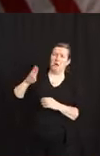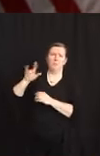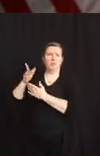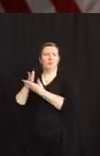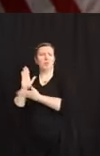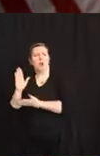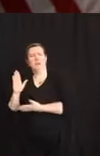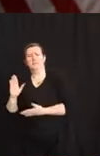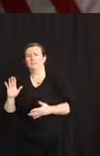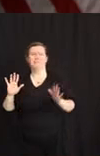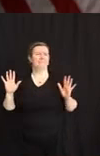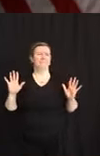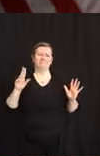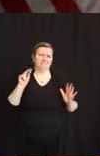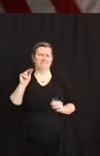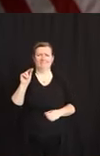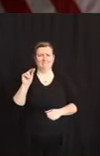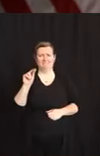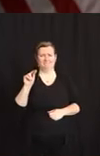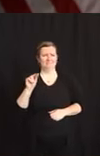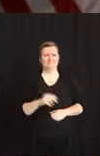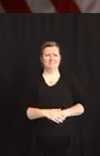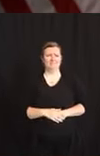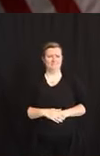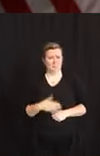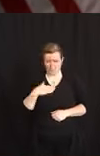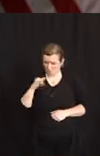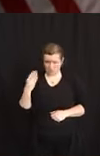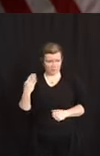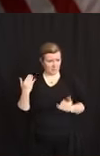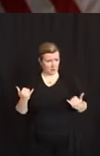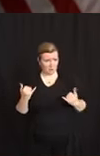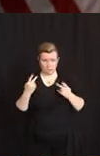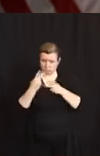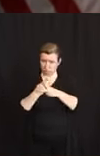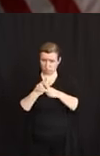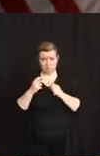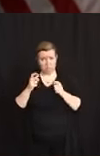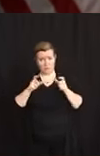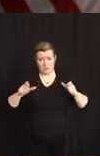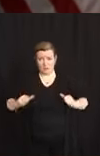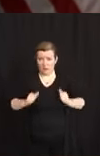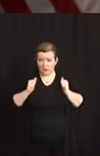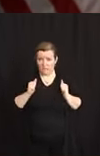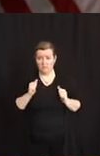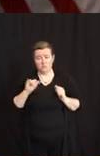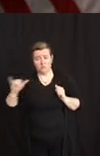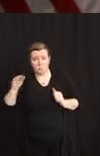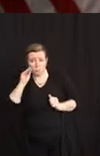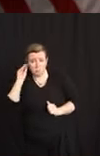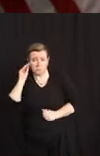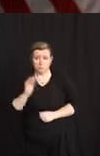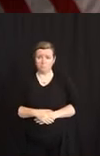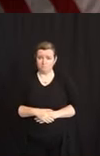My job right now is to keep people alive, and I'm doing everything I can to do that. Thank you. Do you have a question, sir, or are you good?